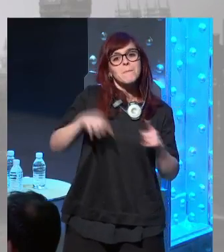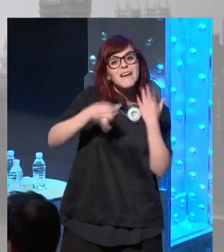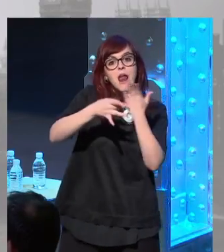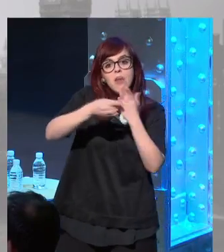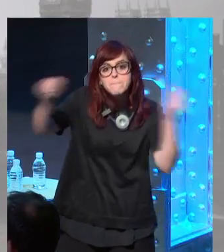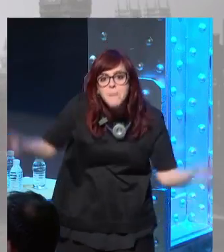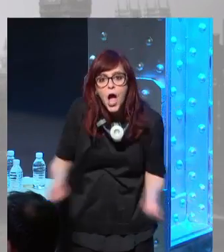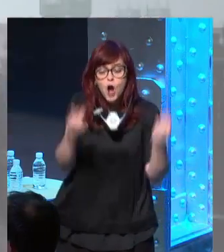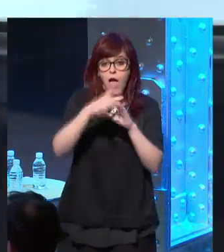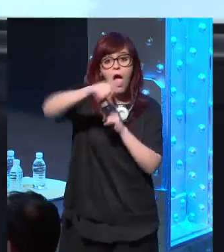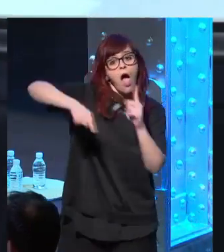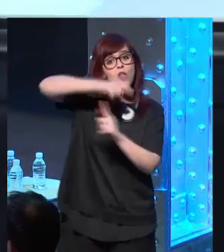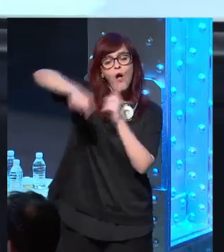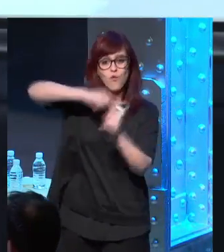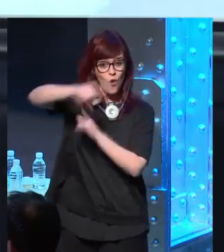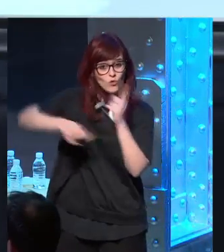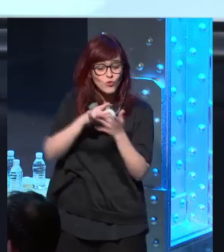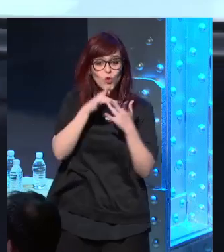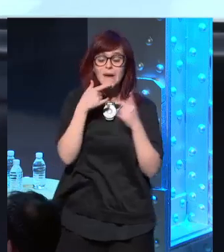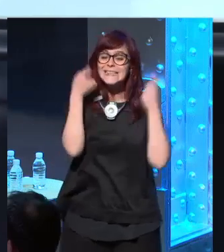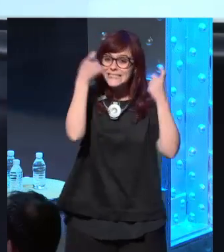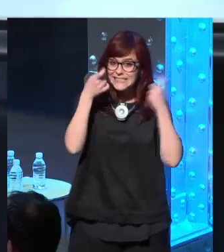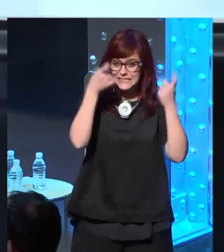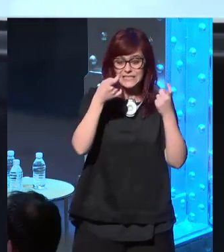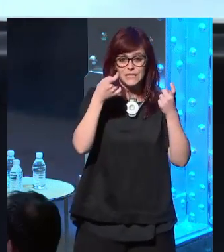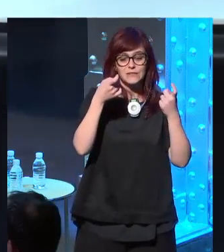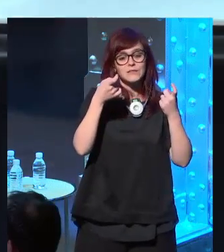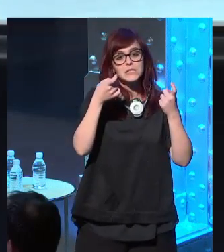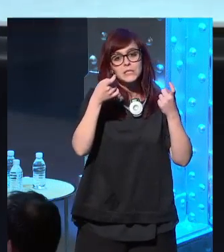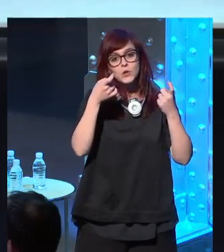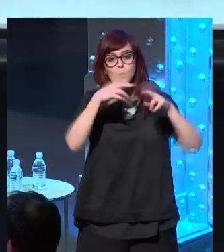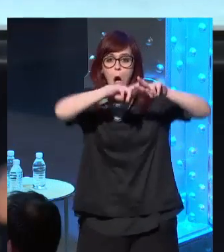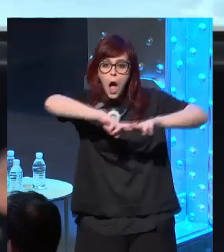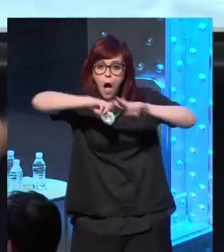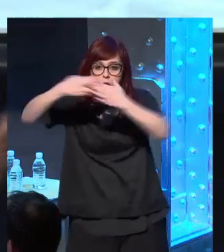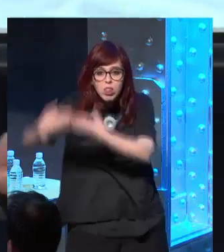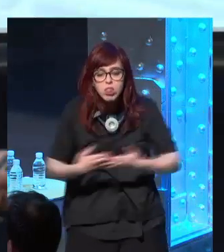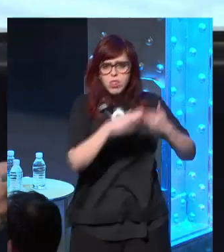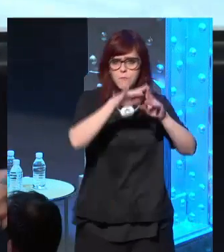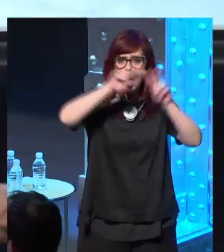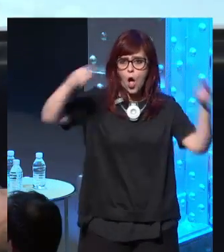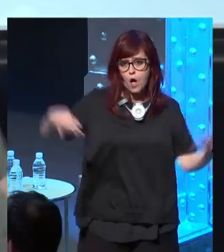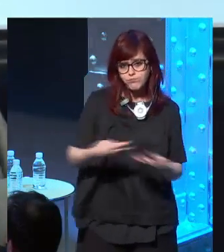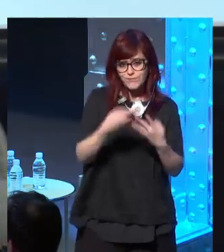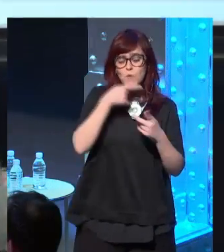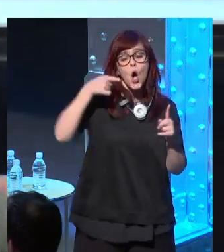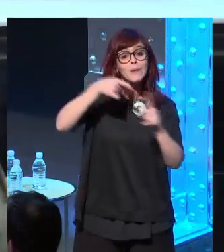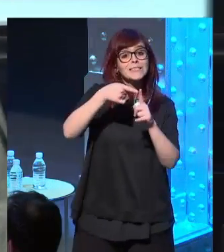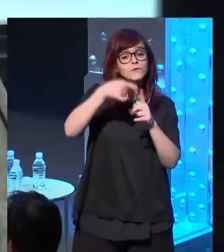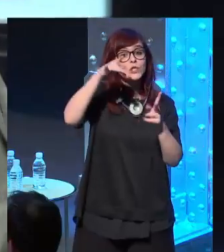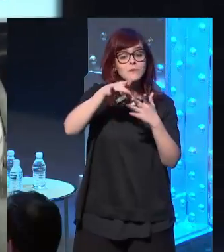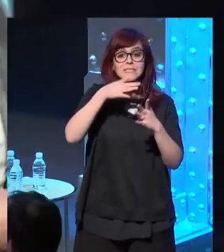every year they're also conducting large-scale and quite fine-grained studies in the UK to see where are people more or